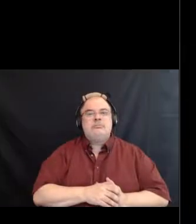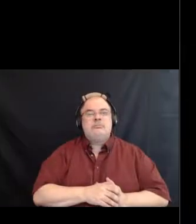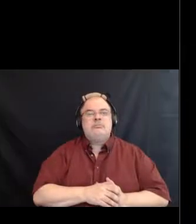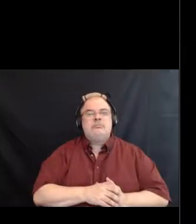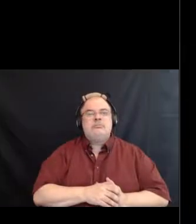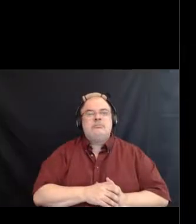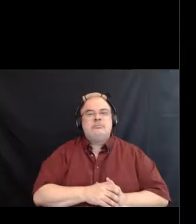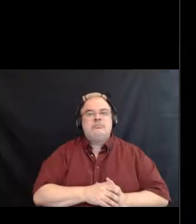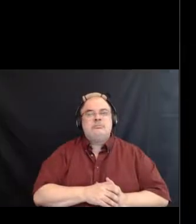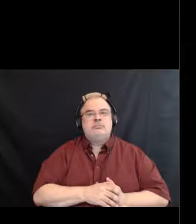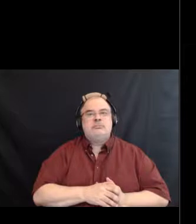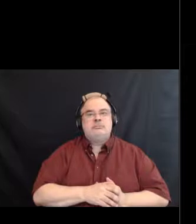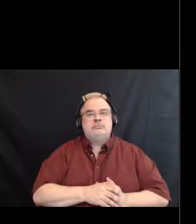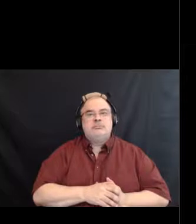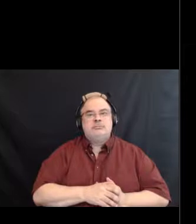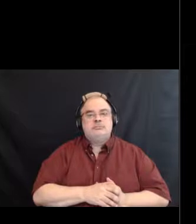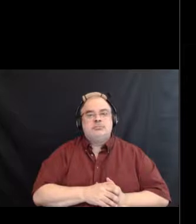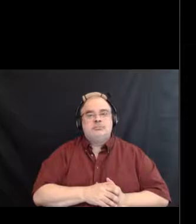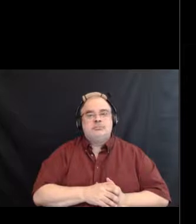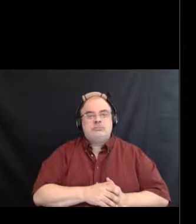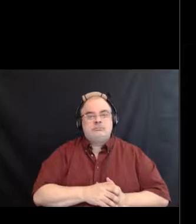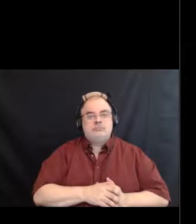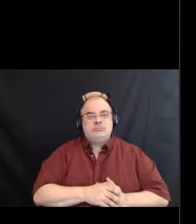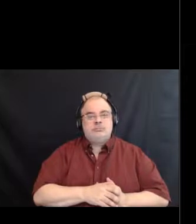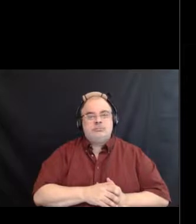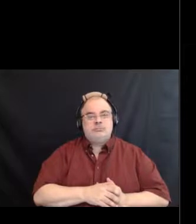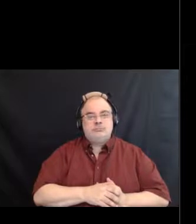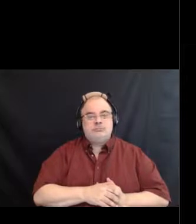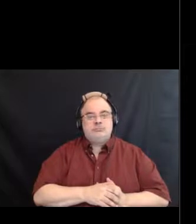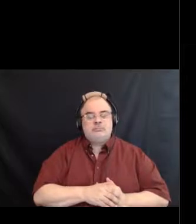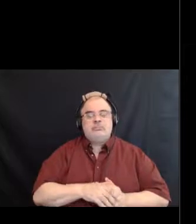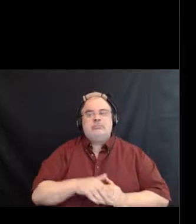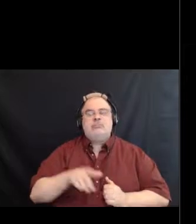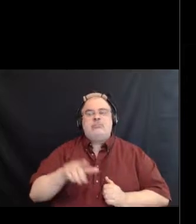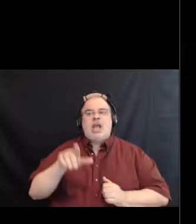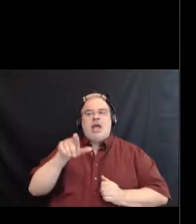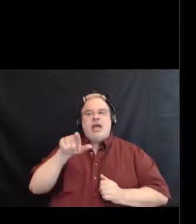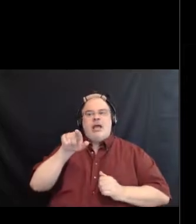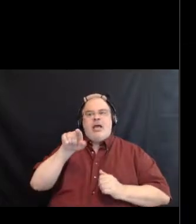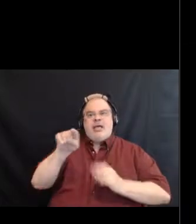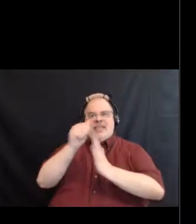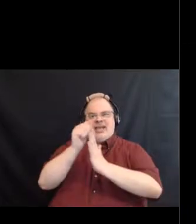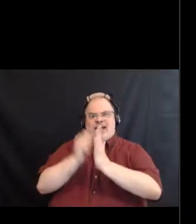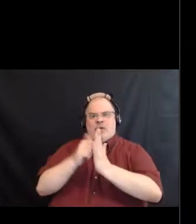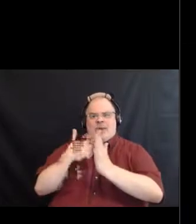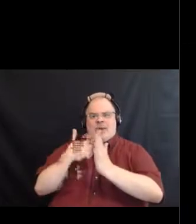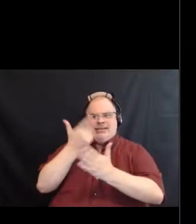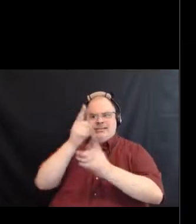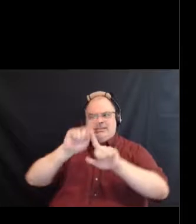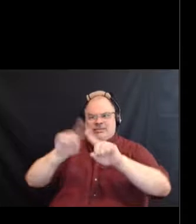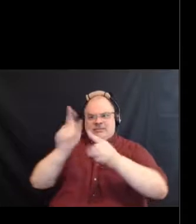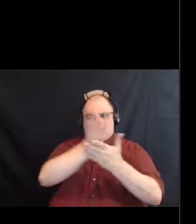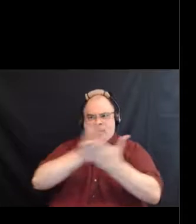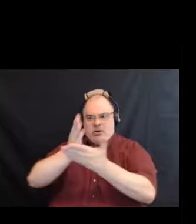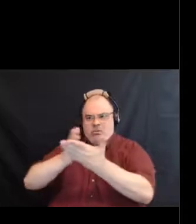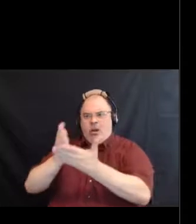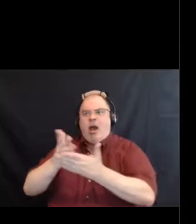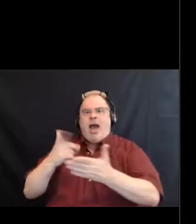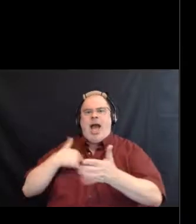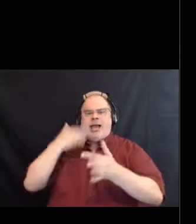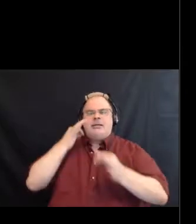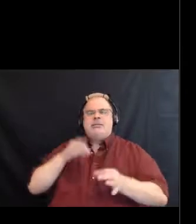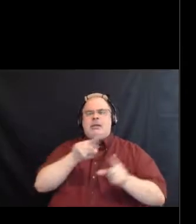They can choose the investments or the saving side. It's up to them. Also, important to know, we're not